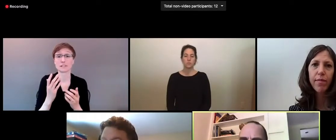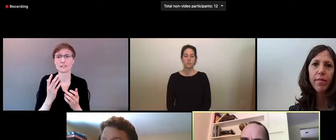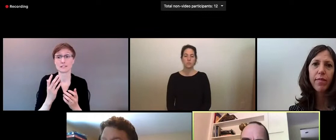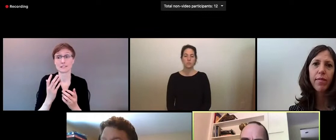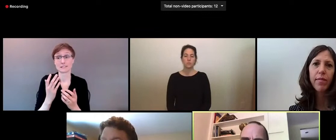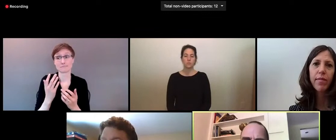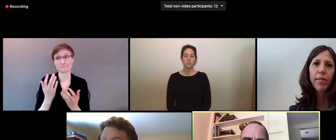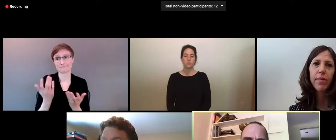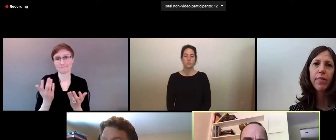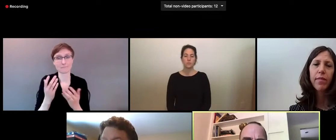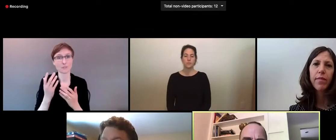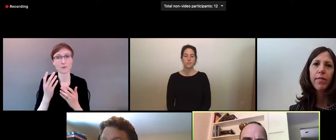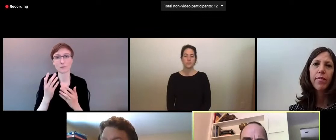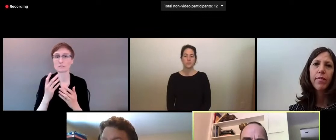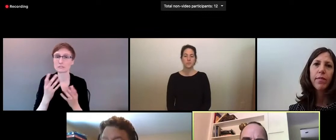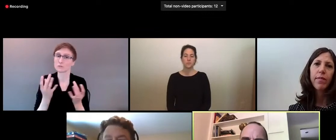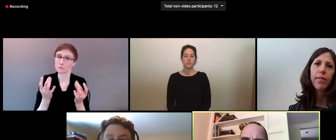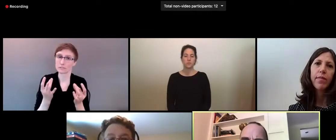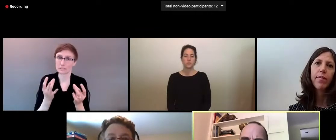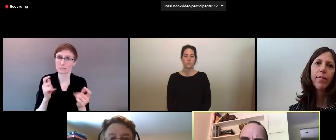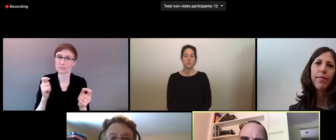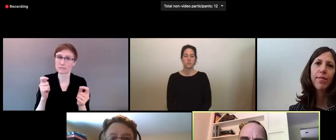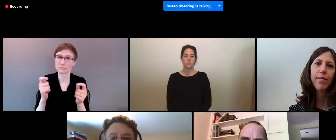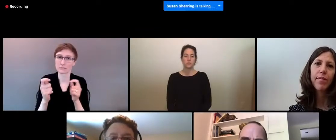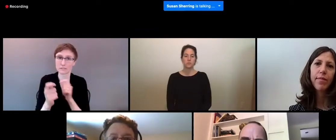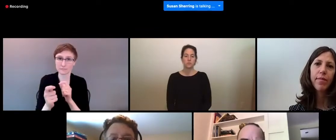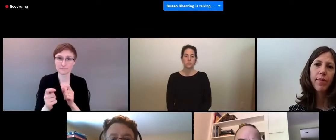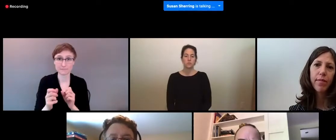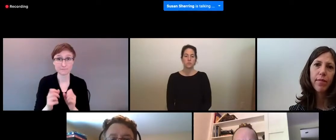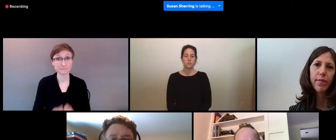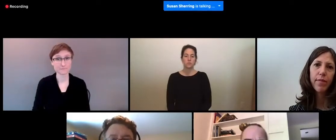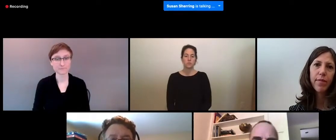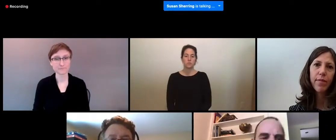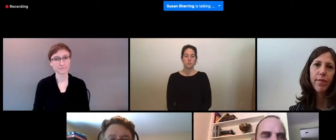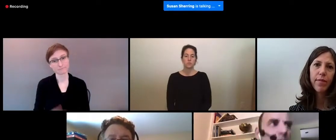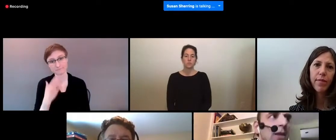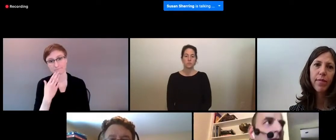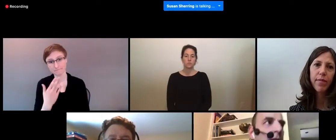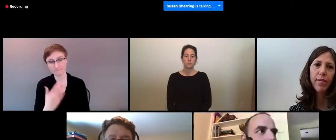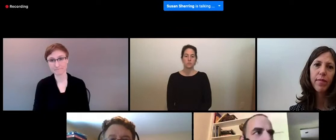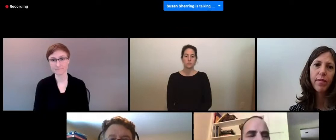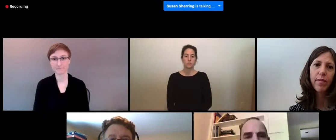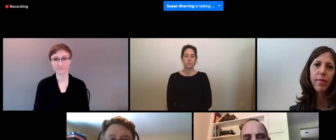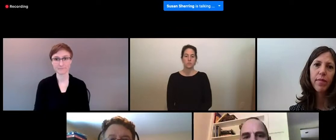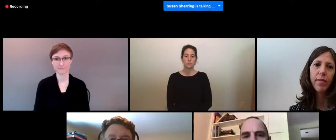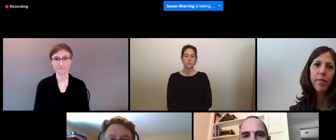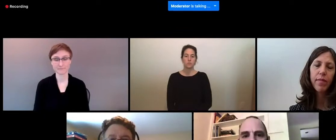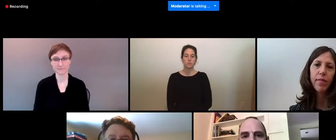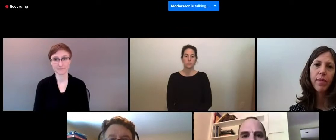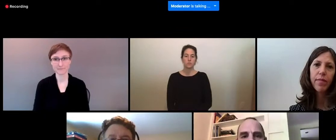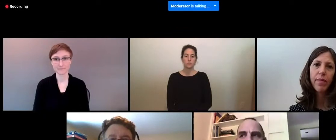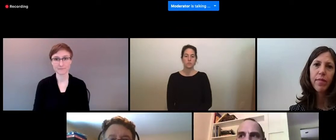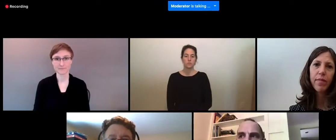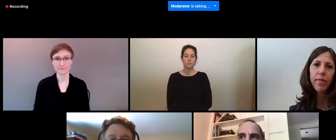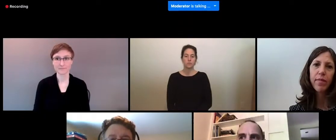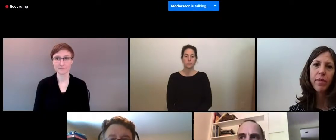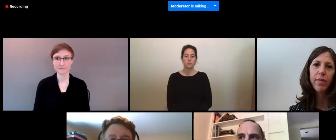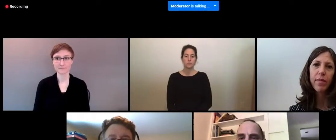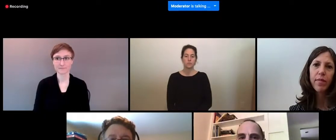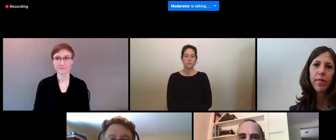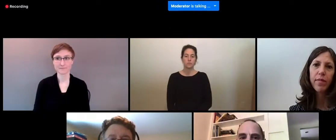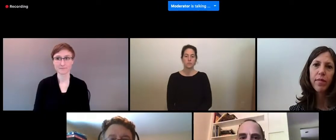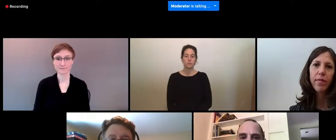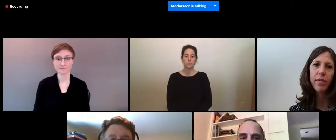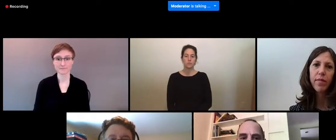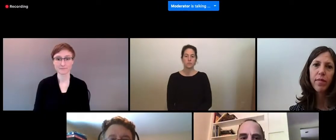to be 3 months from now. I appreciate that. Thank you so much, Doctor. It looks